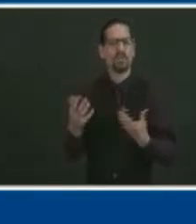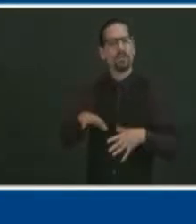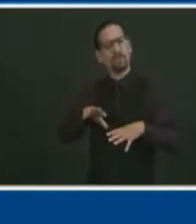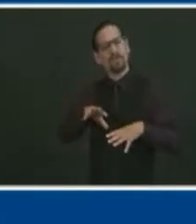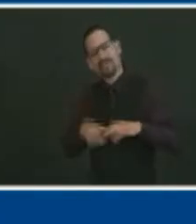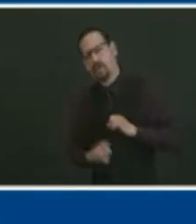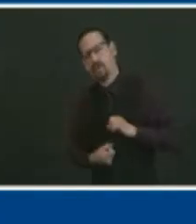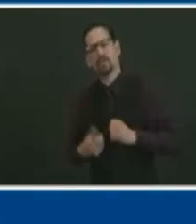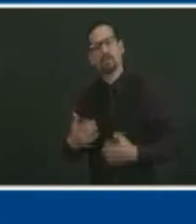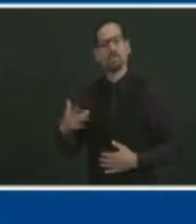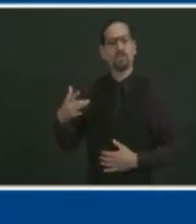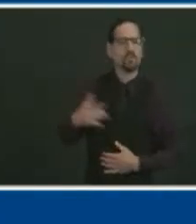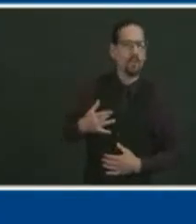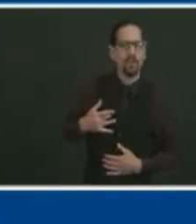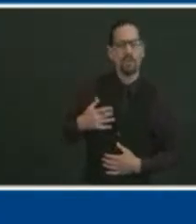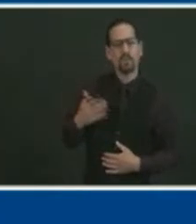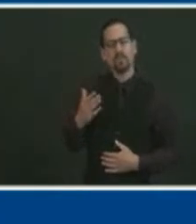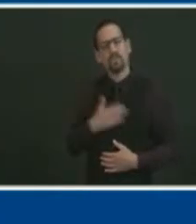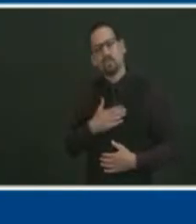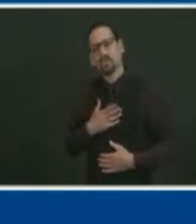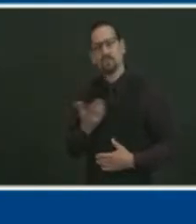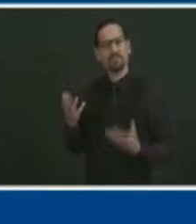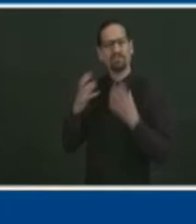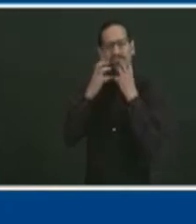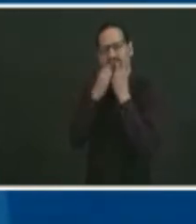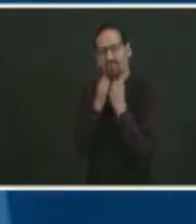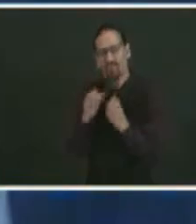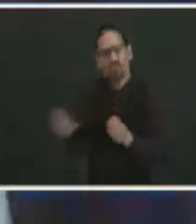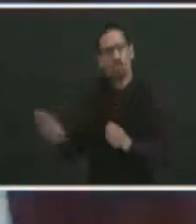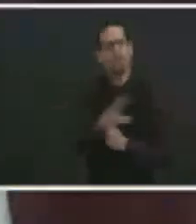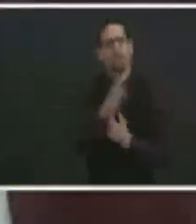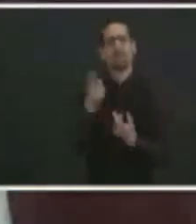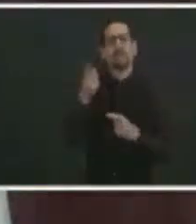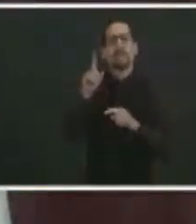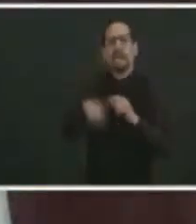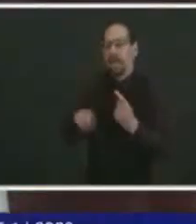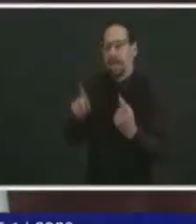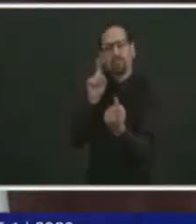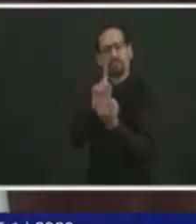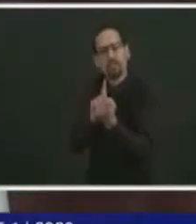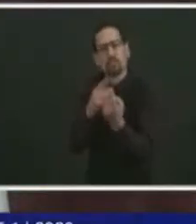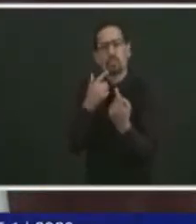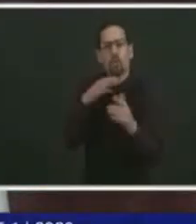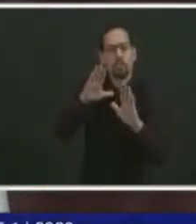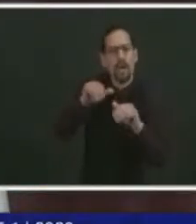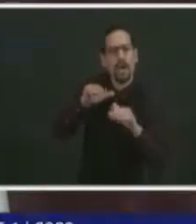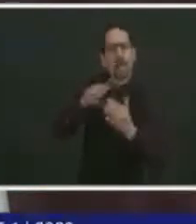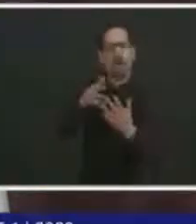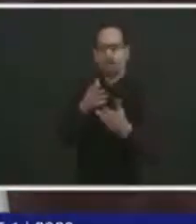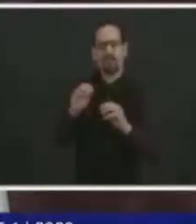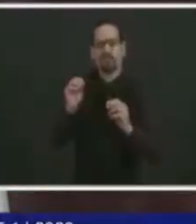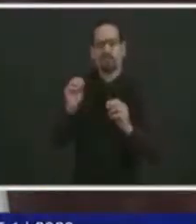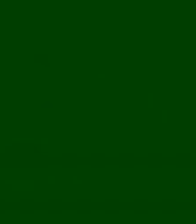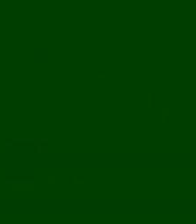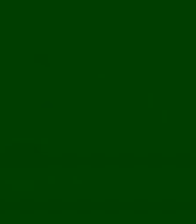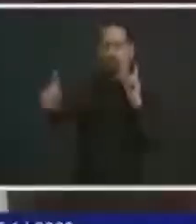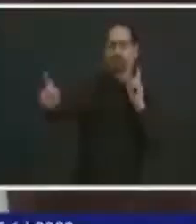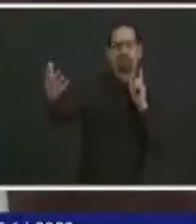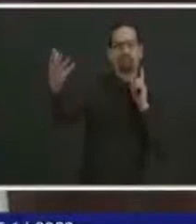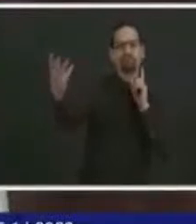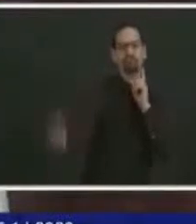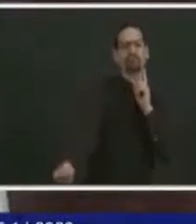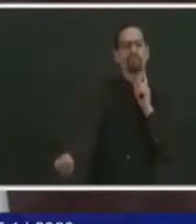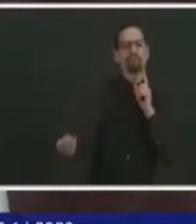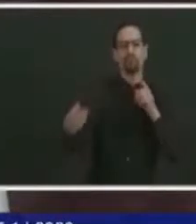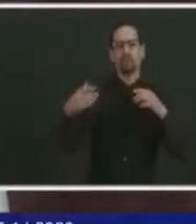The families who've lost a loved one and they weren't even able to say goodbye when they lost that loved one, the families who haven't seen their loved ones in nursing homes